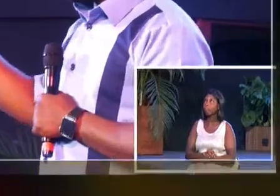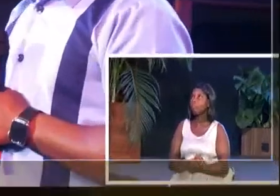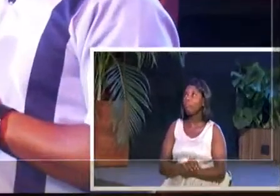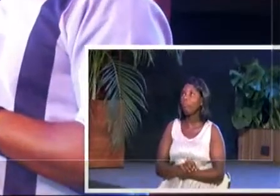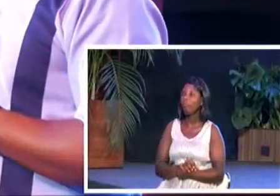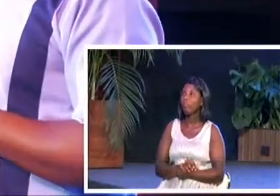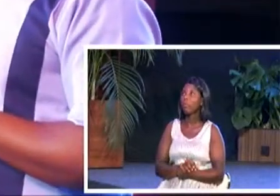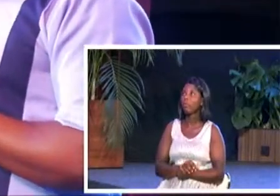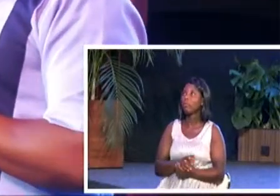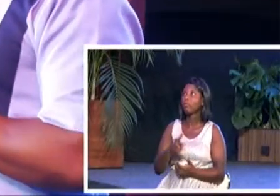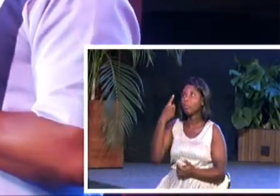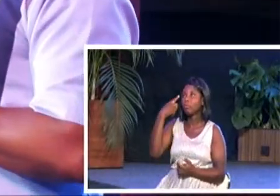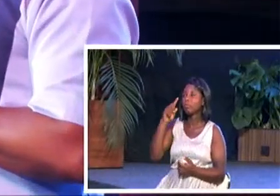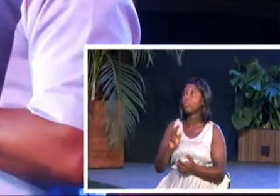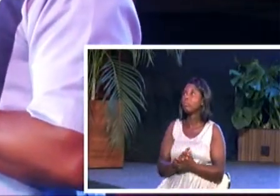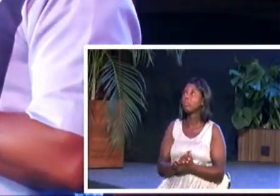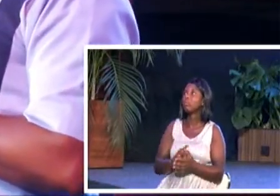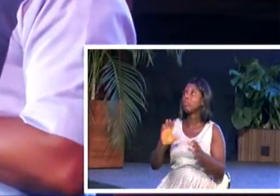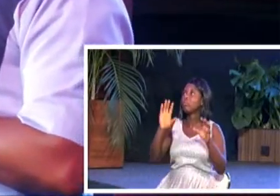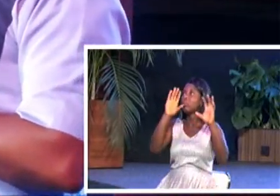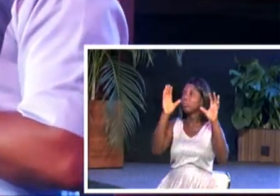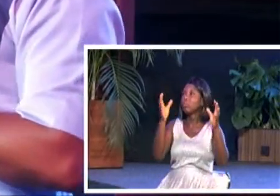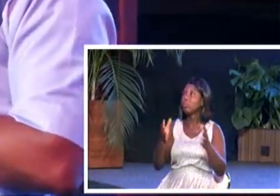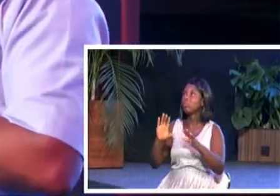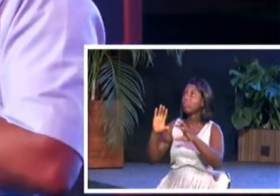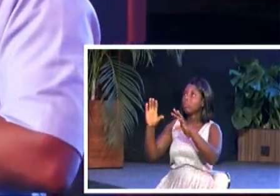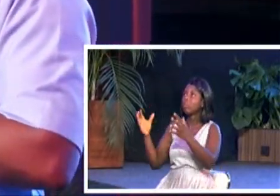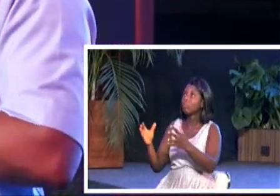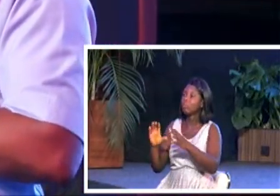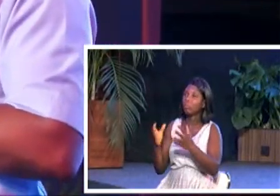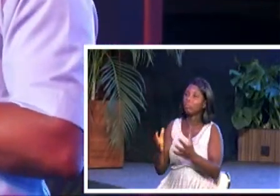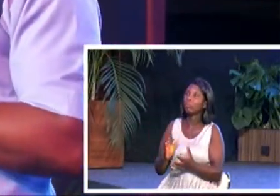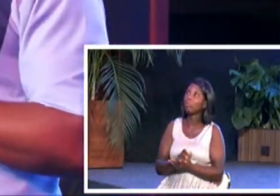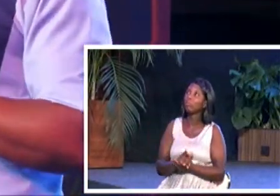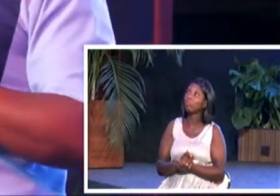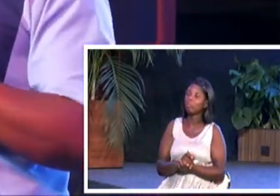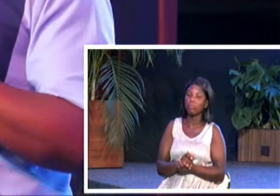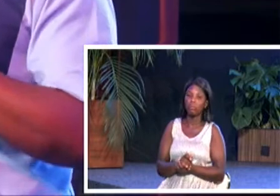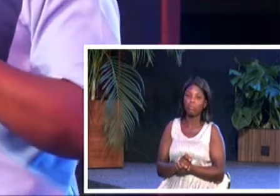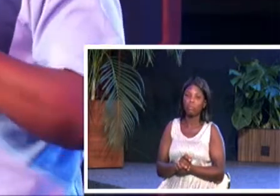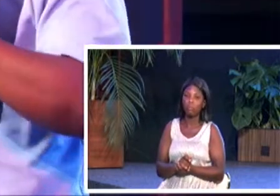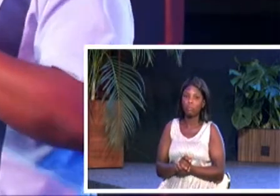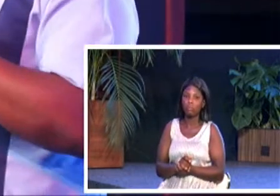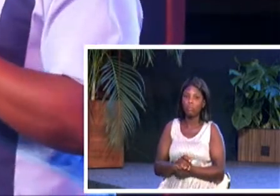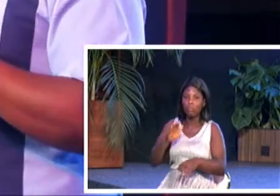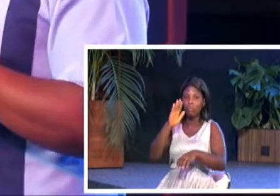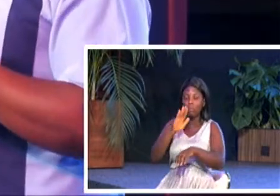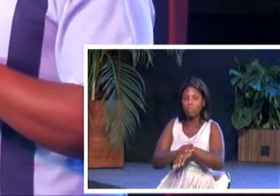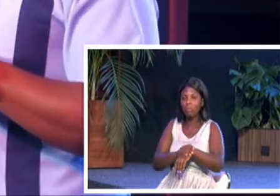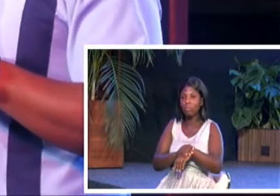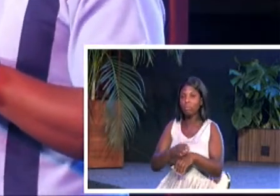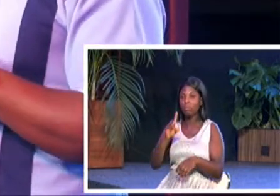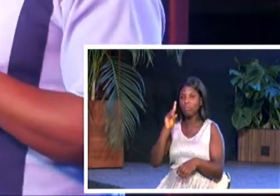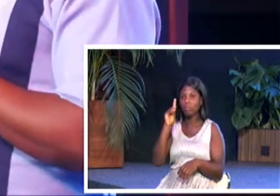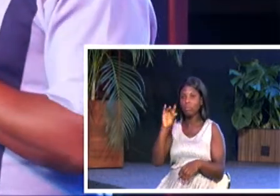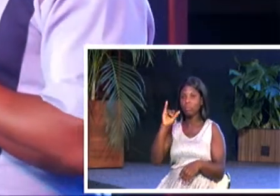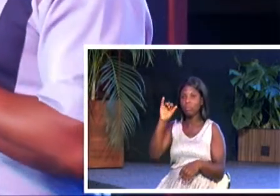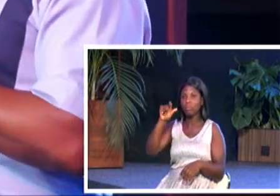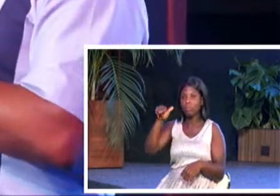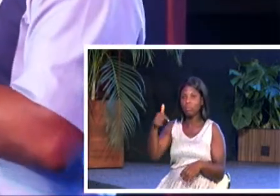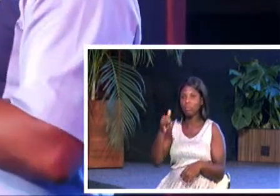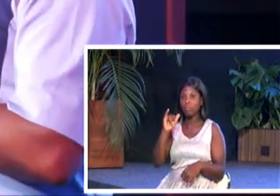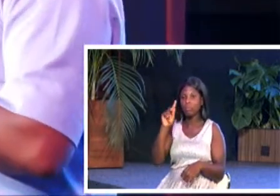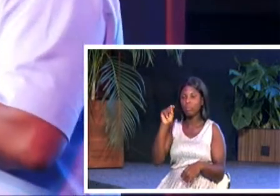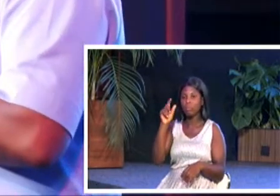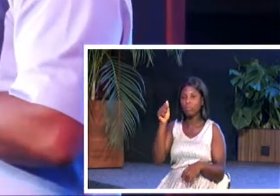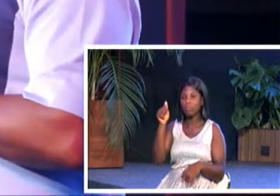for community, when you have the consumers in the digital platform, because you are dealing with a networked environment or